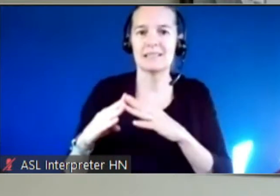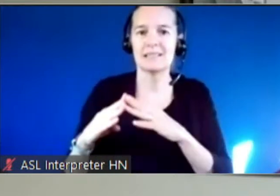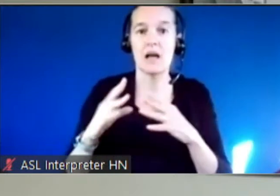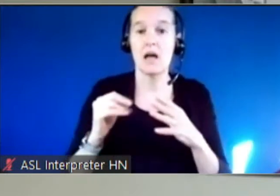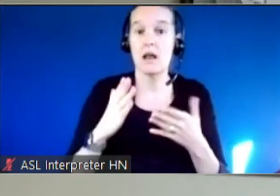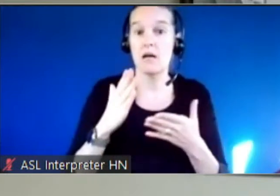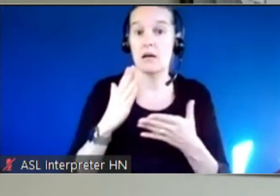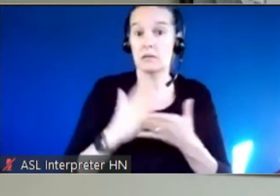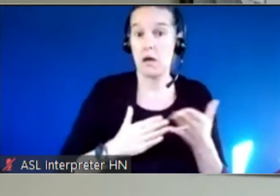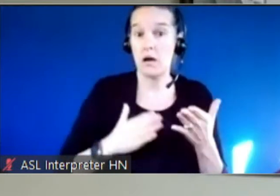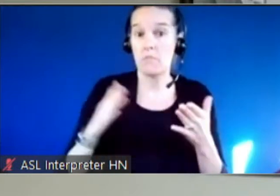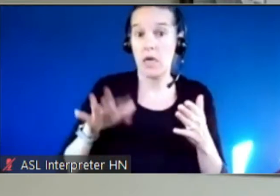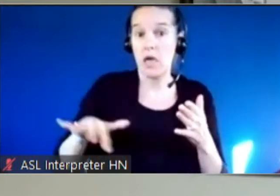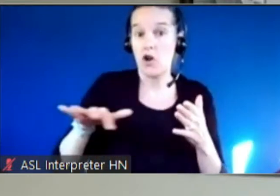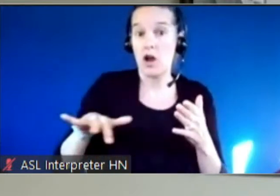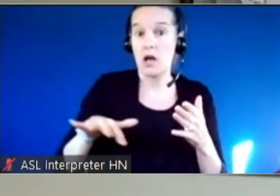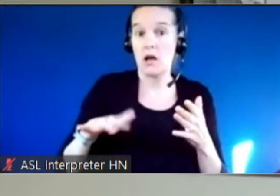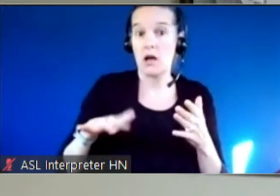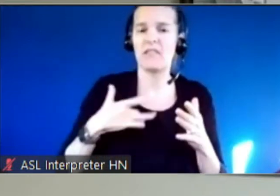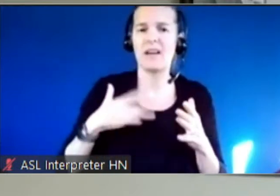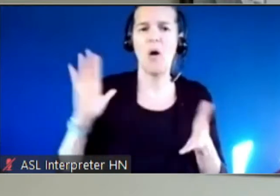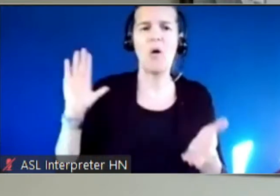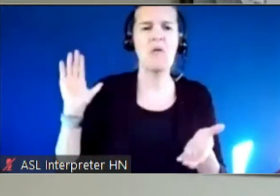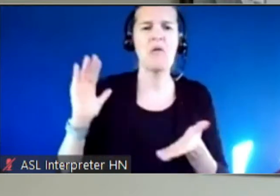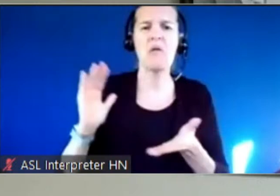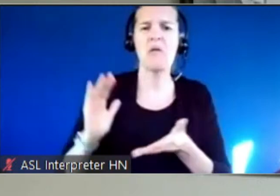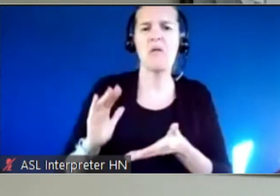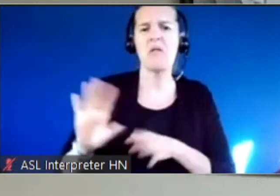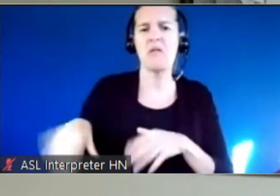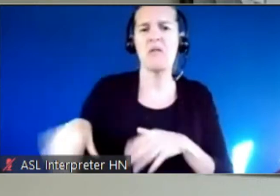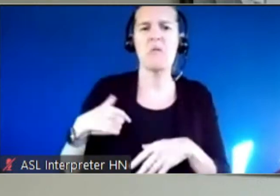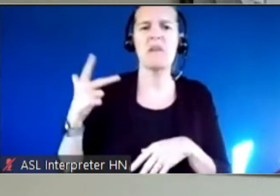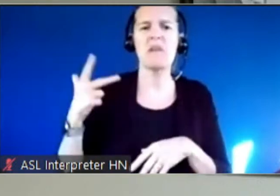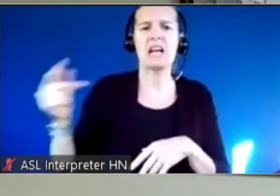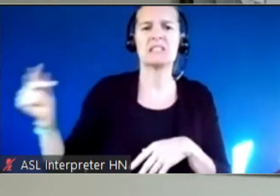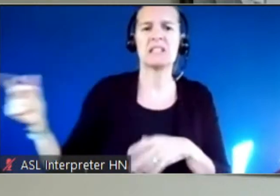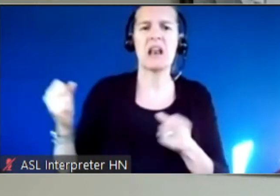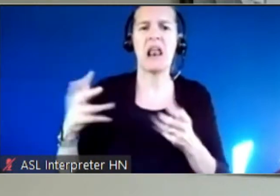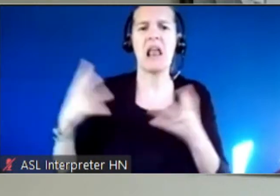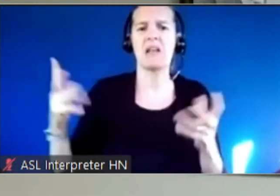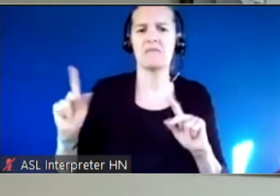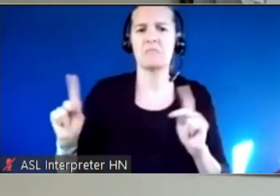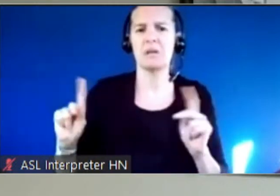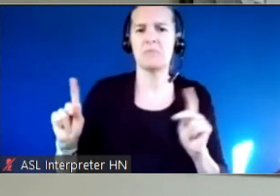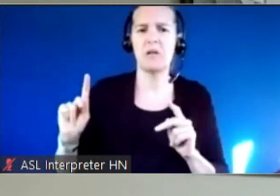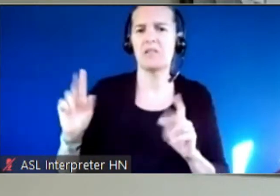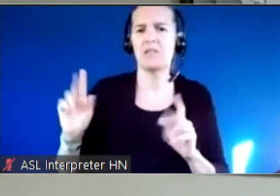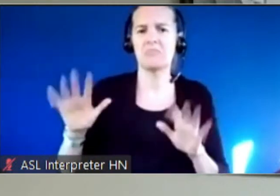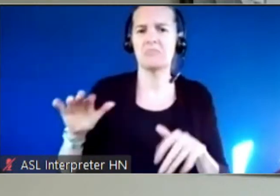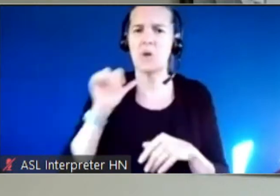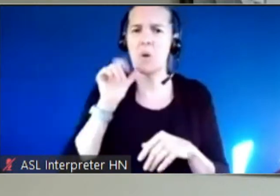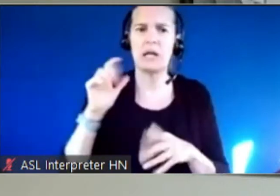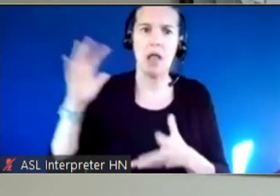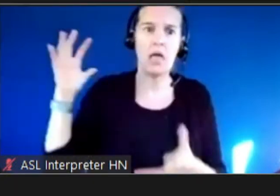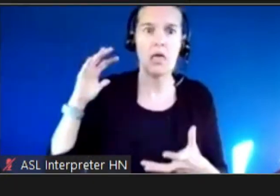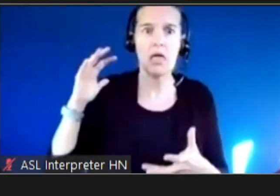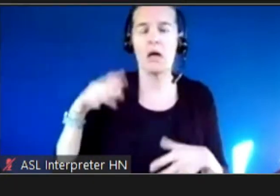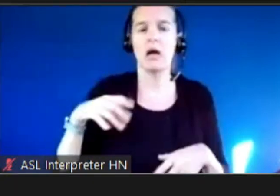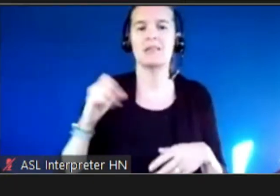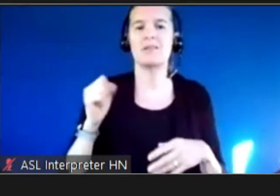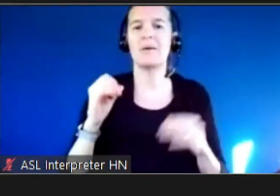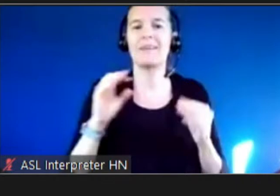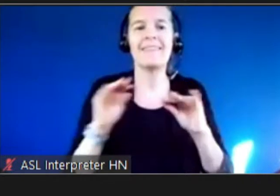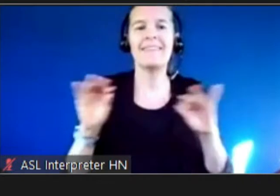that they can use a little bit less and some a little bit more. And the clinics are talking amongst themselves to help distribute it. We're trying to